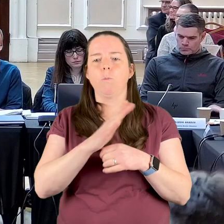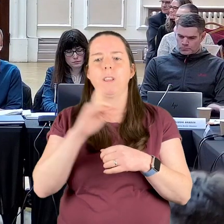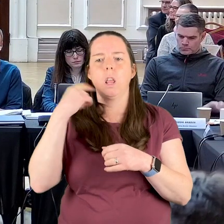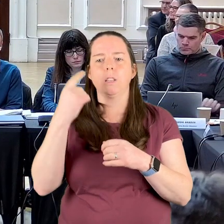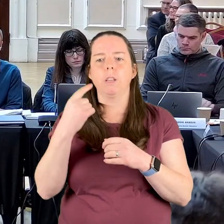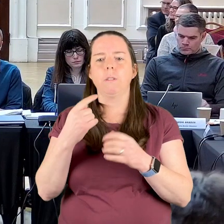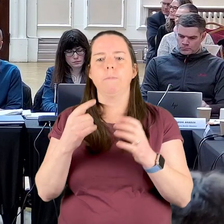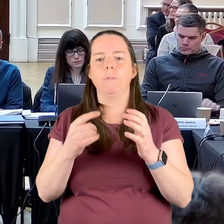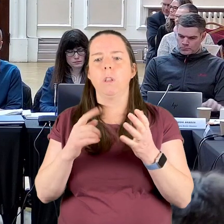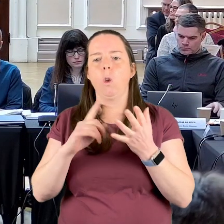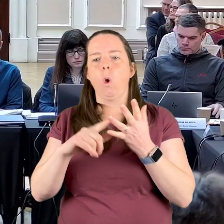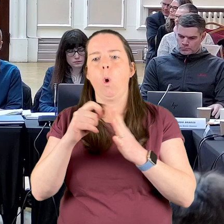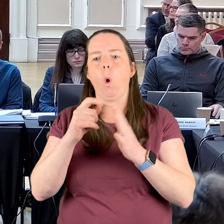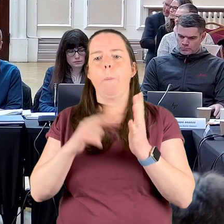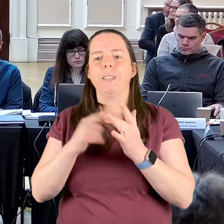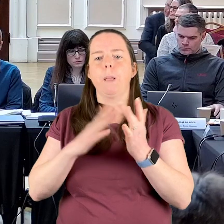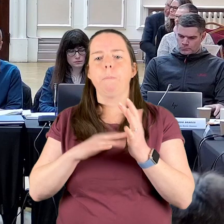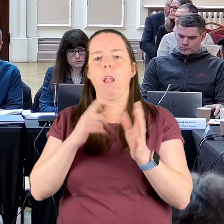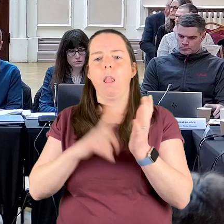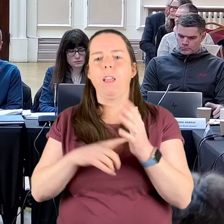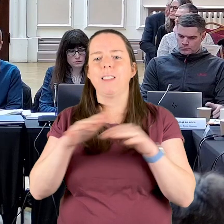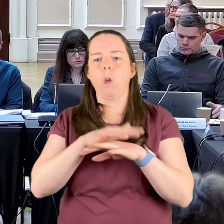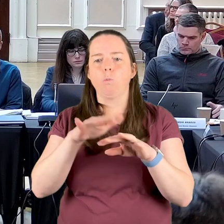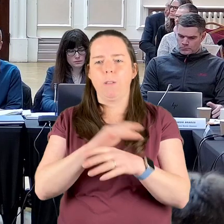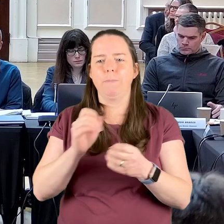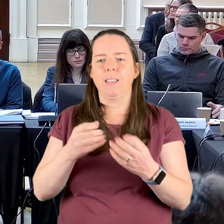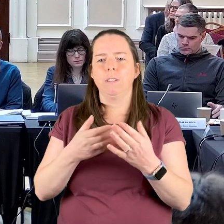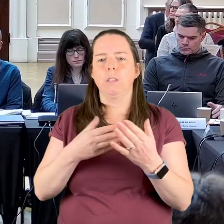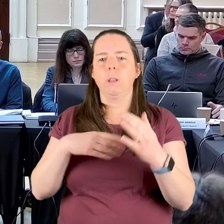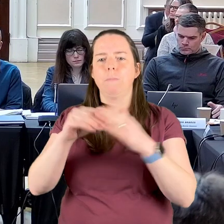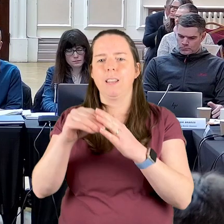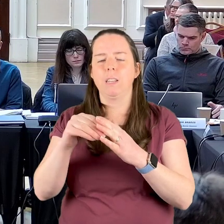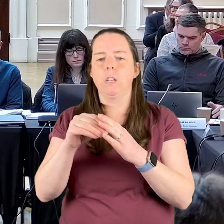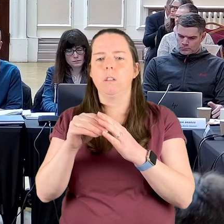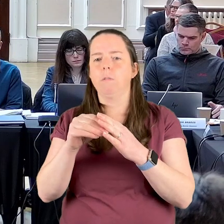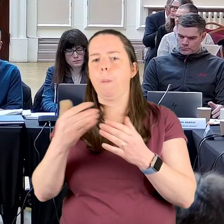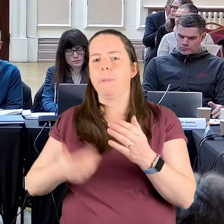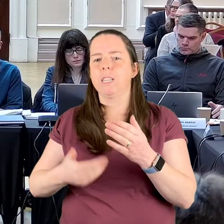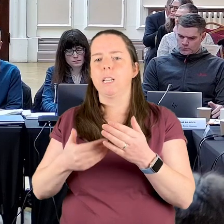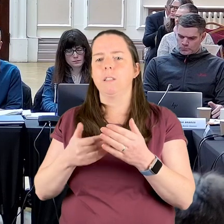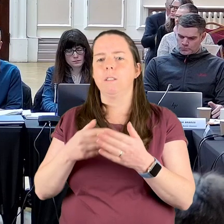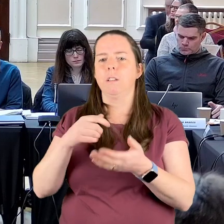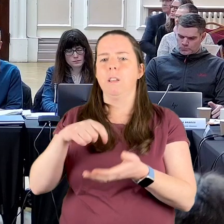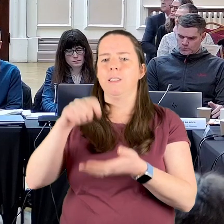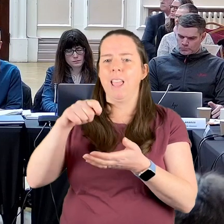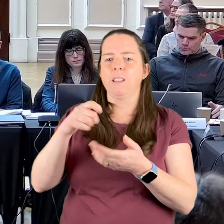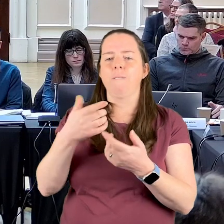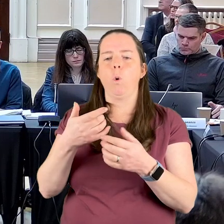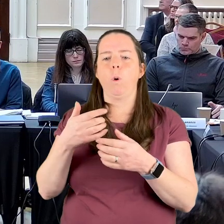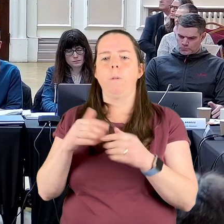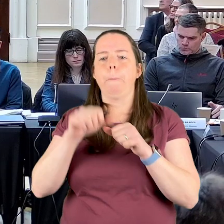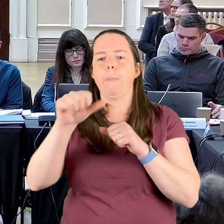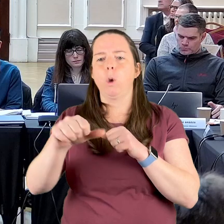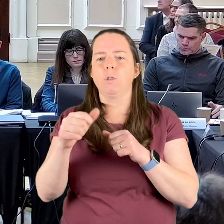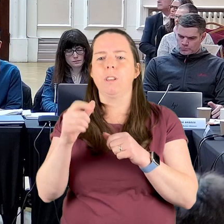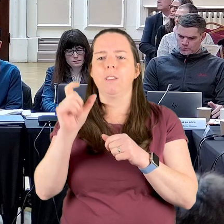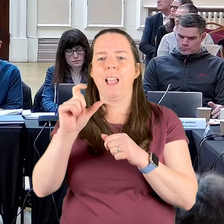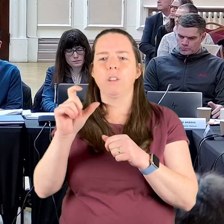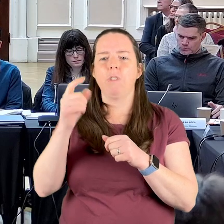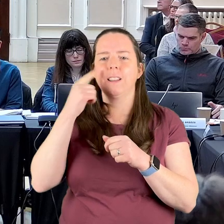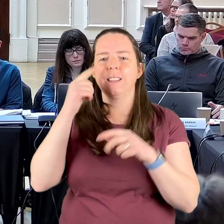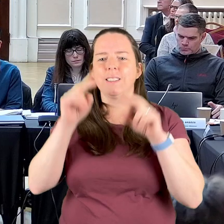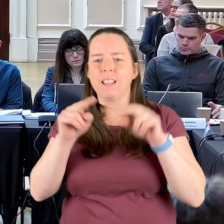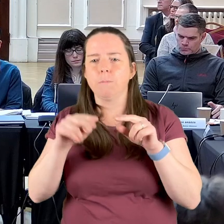just noted that the South West London Ophthalmology Network has submitted a business case for post-cataract assessment in